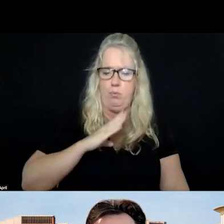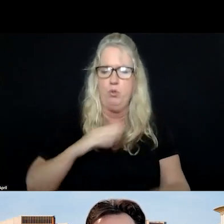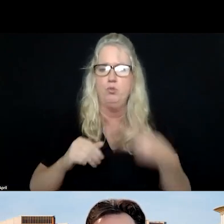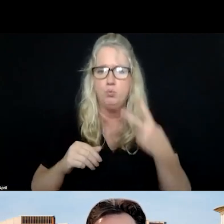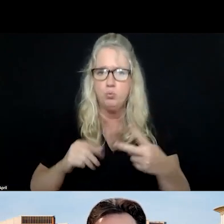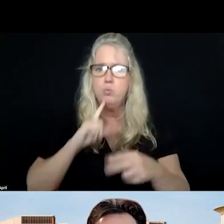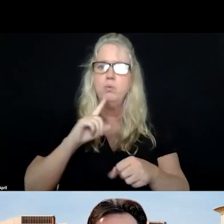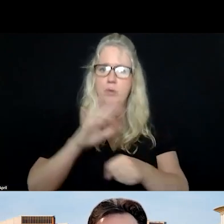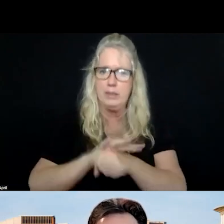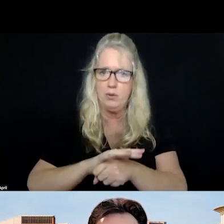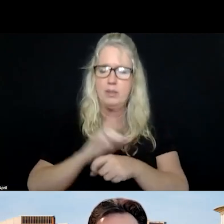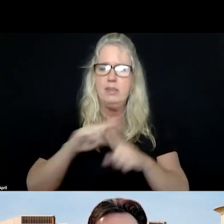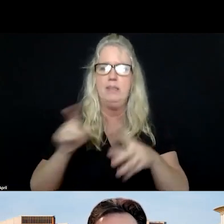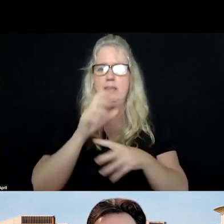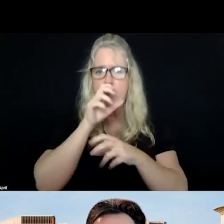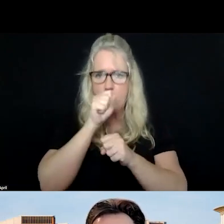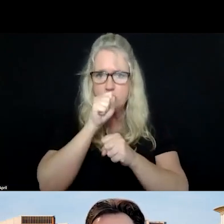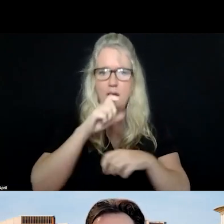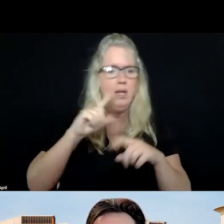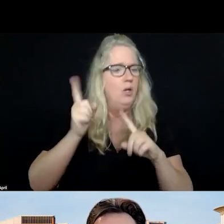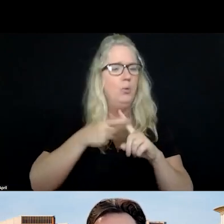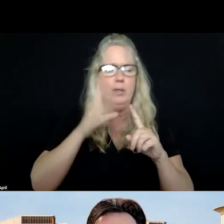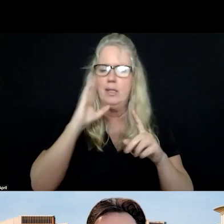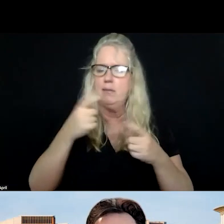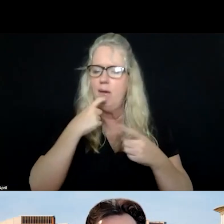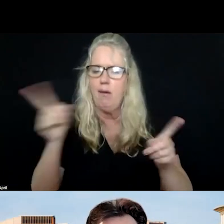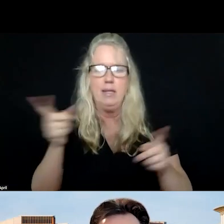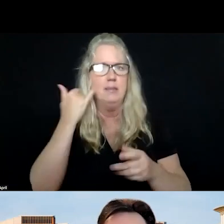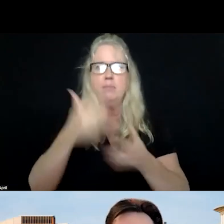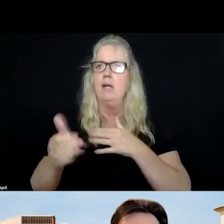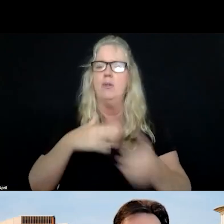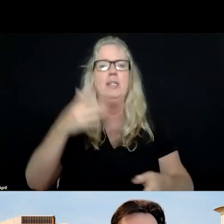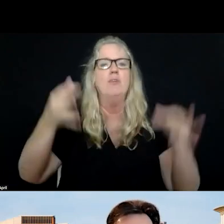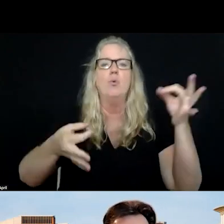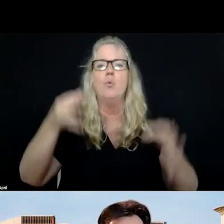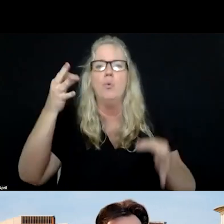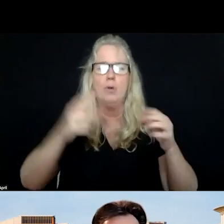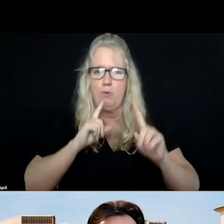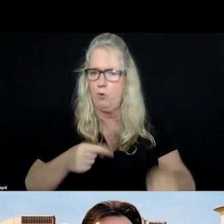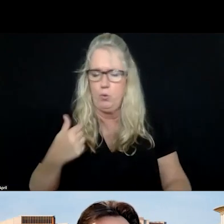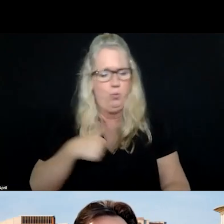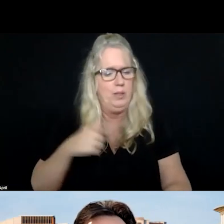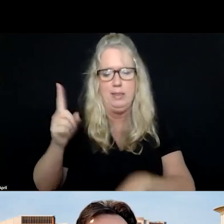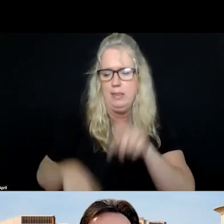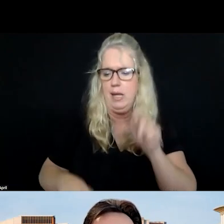guarantees of confidentiality. We cannot even release our data under court order. Next slide.